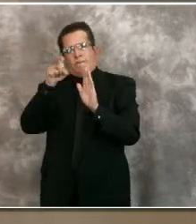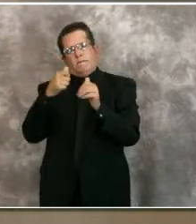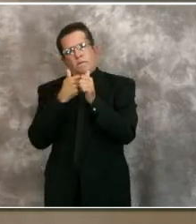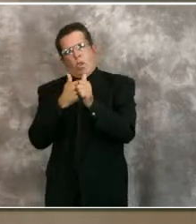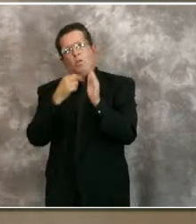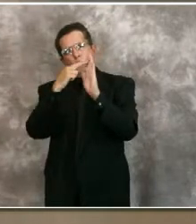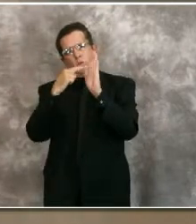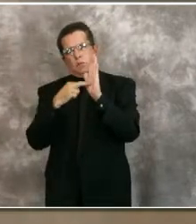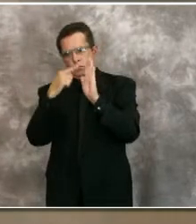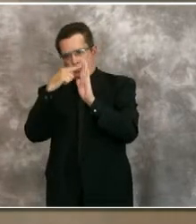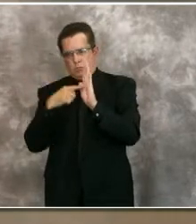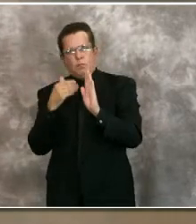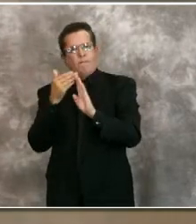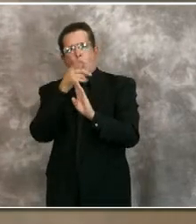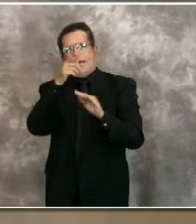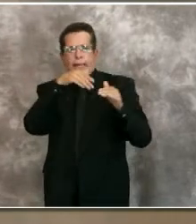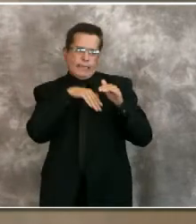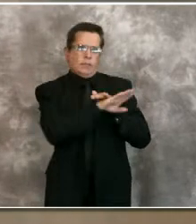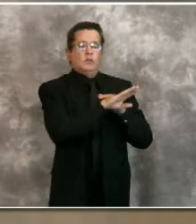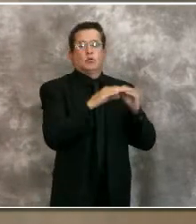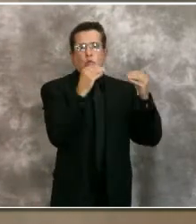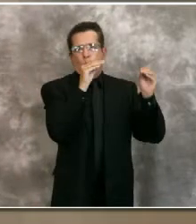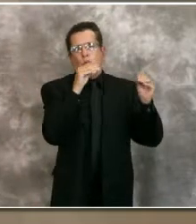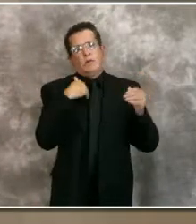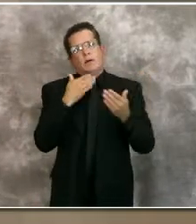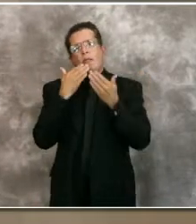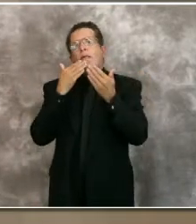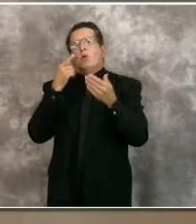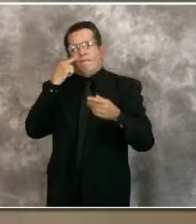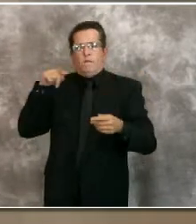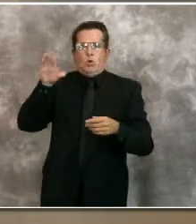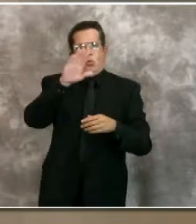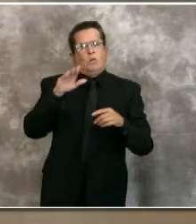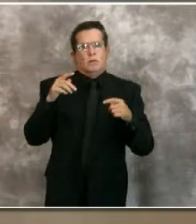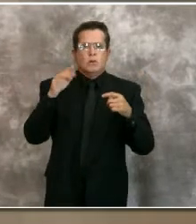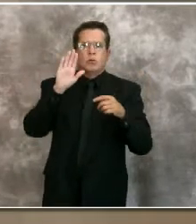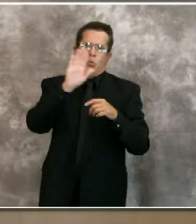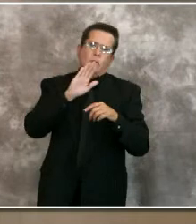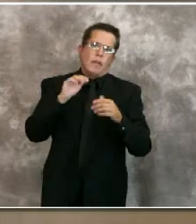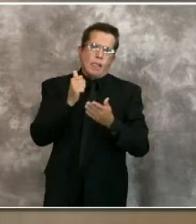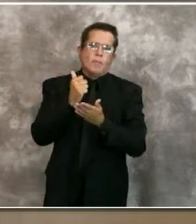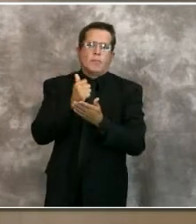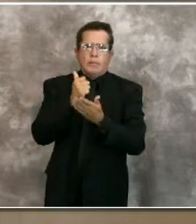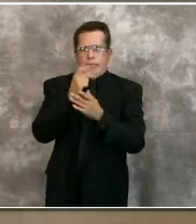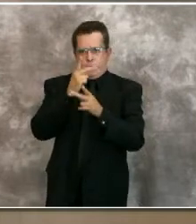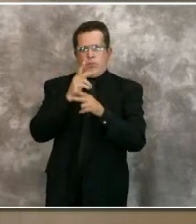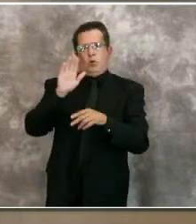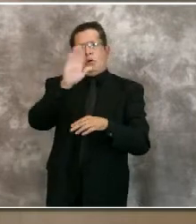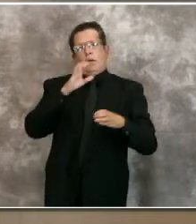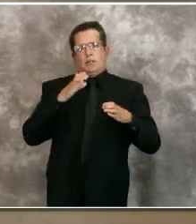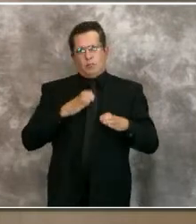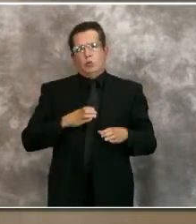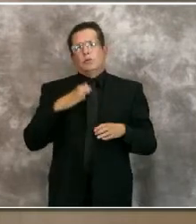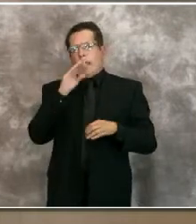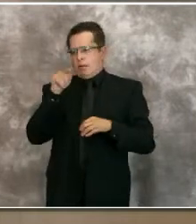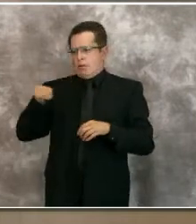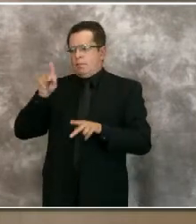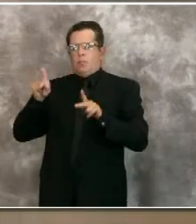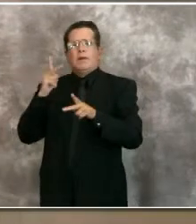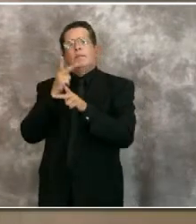stores and markets. I applaud them for their efforts to keep both their customers and their employees